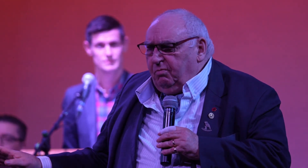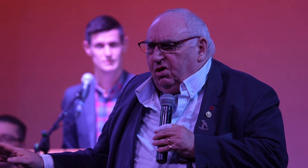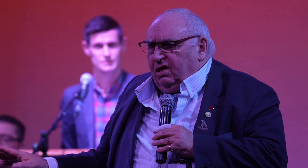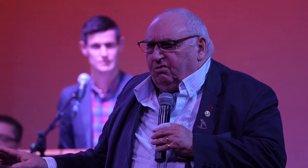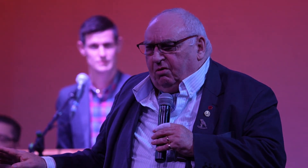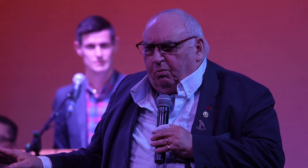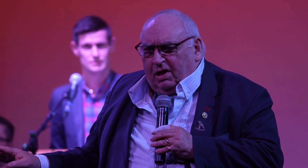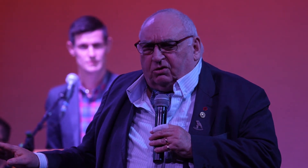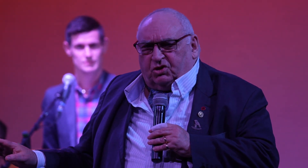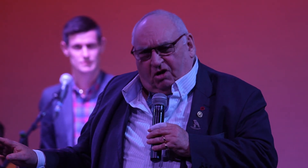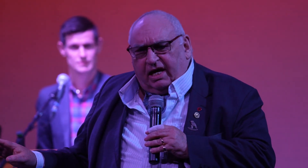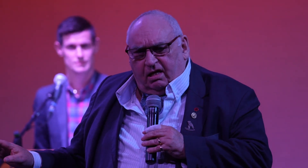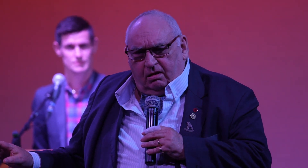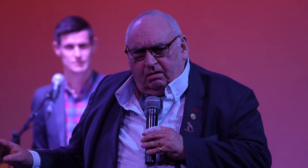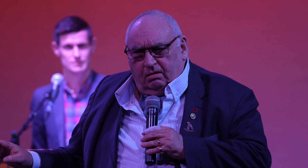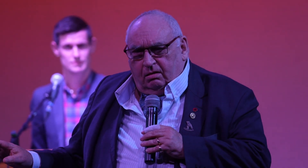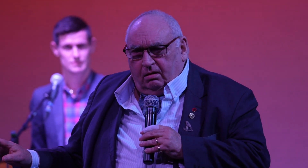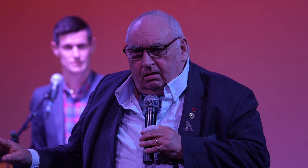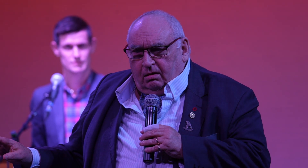every community group went on strike?